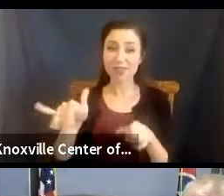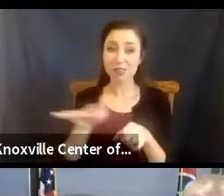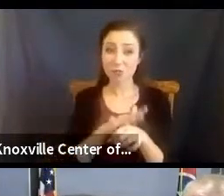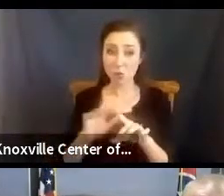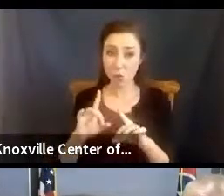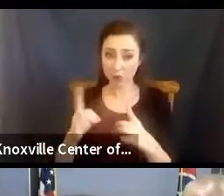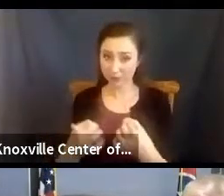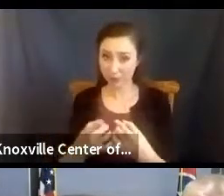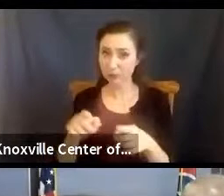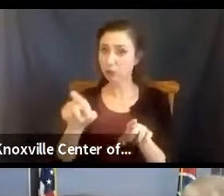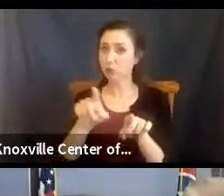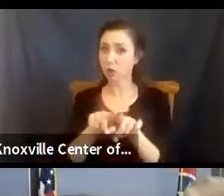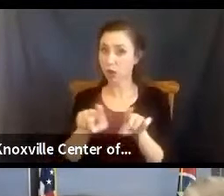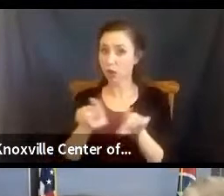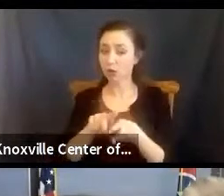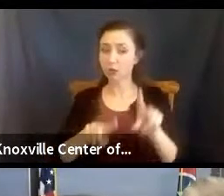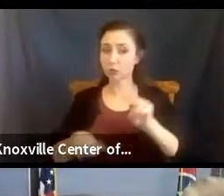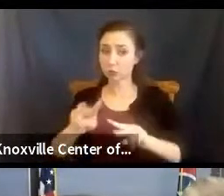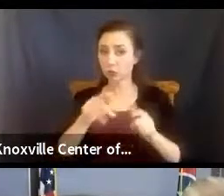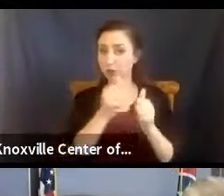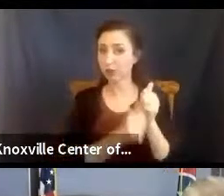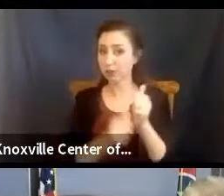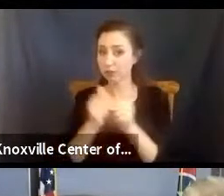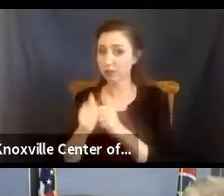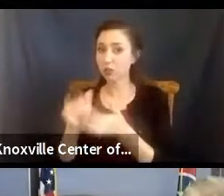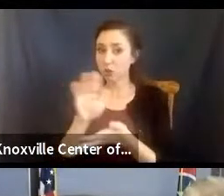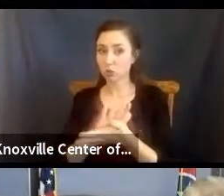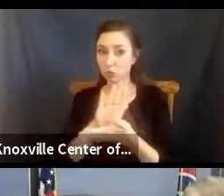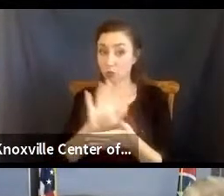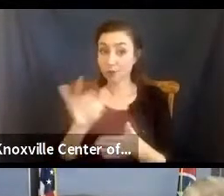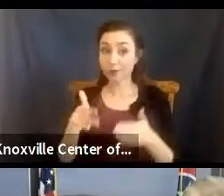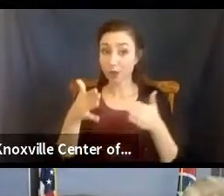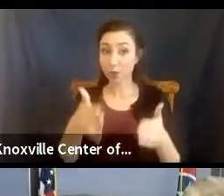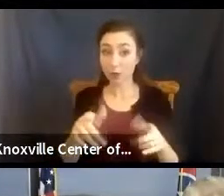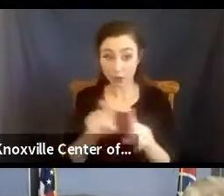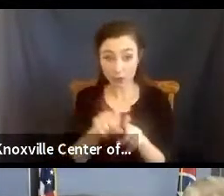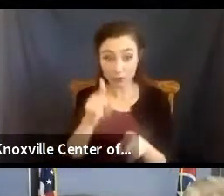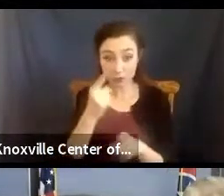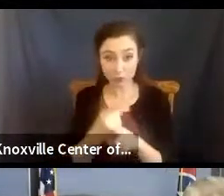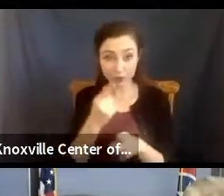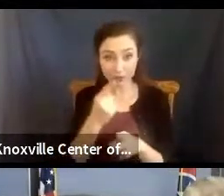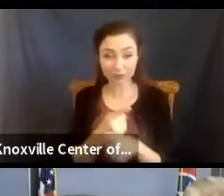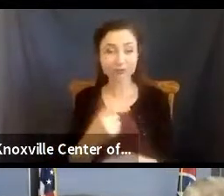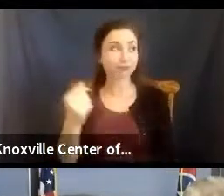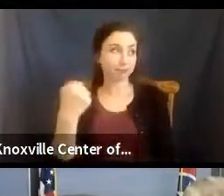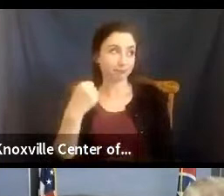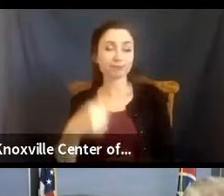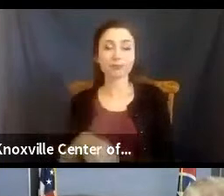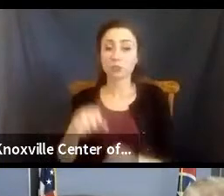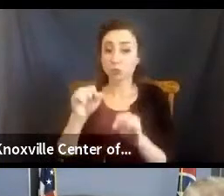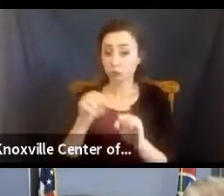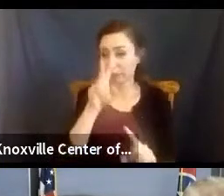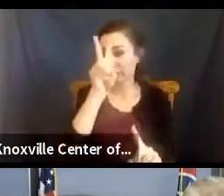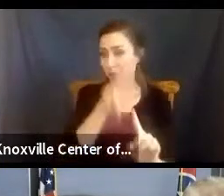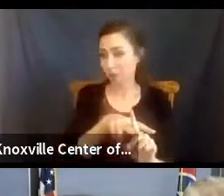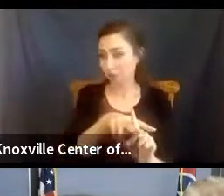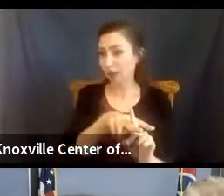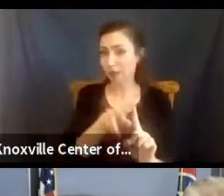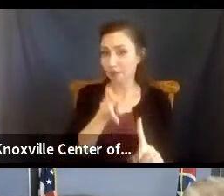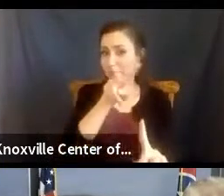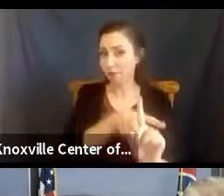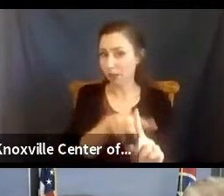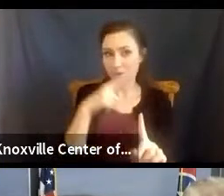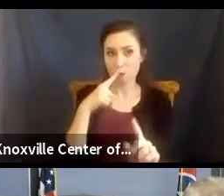district, but Yeah. you also look at each school that way as well, correct? Yes. So that can be applied to a particular